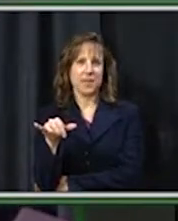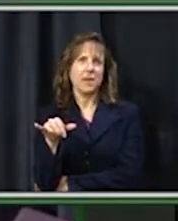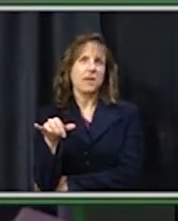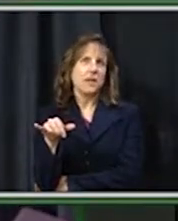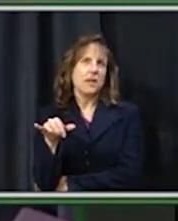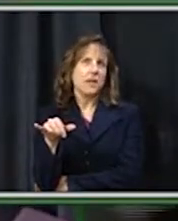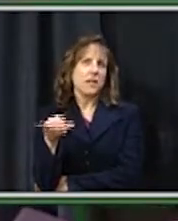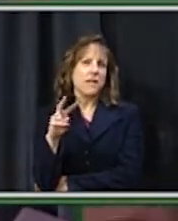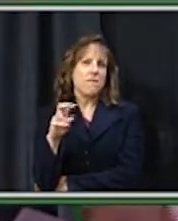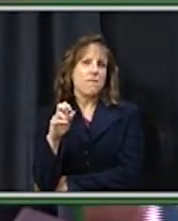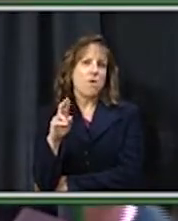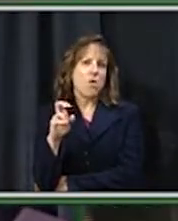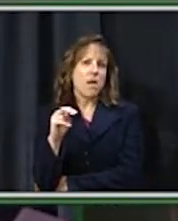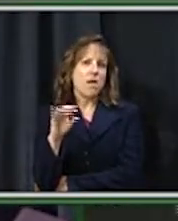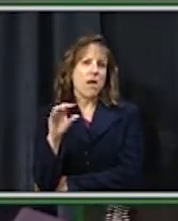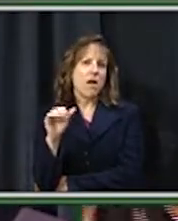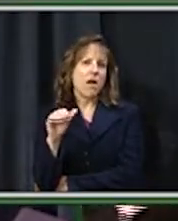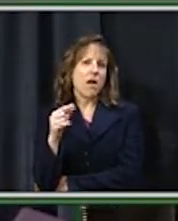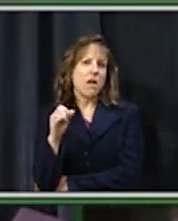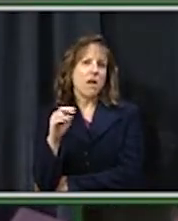Veronica Gonzalez.